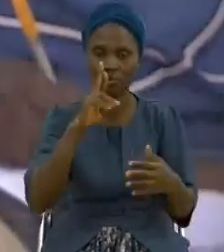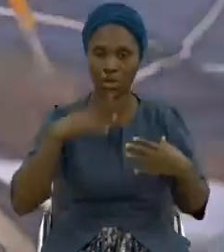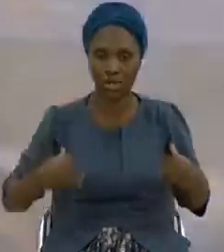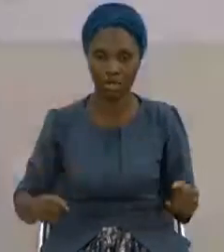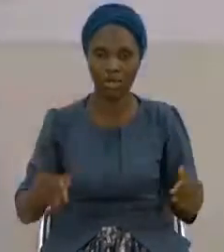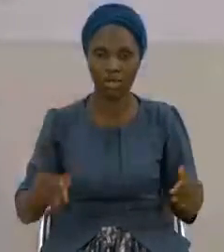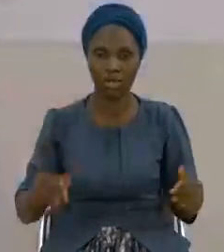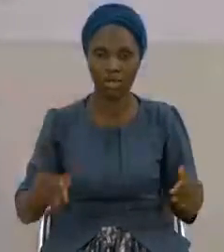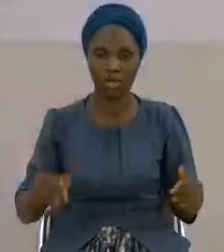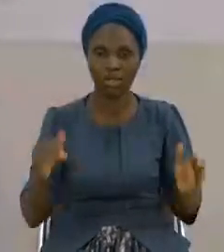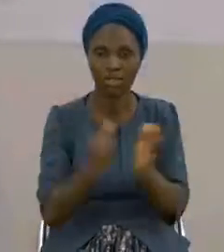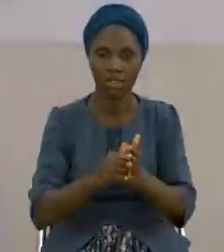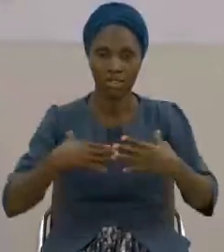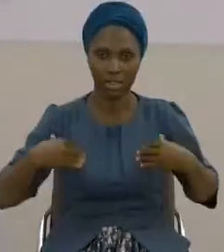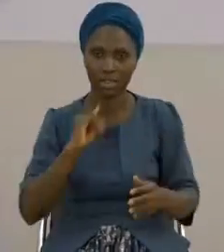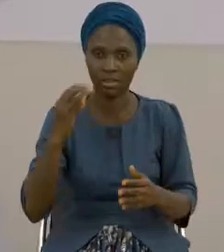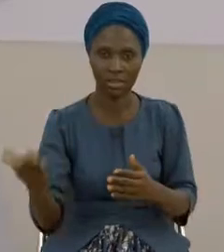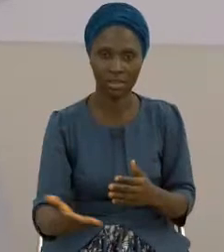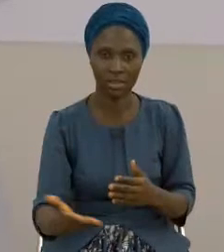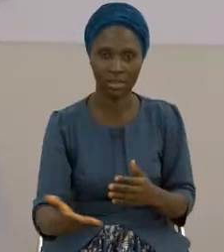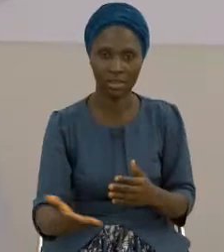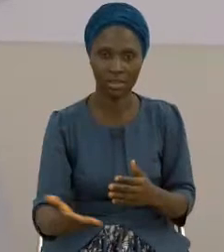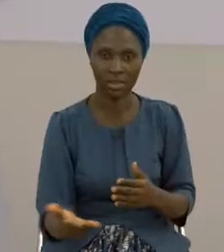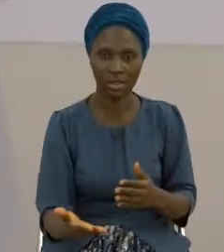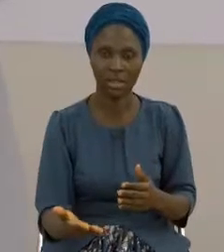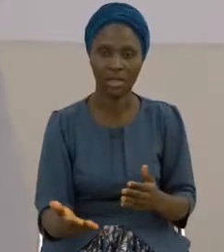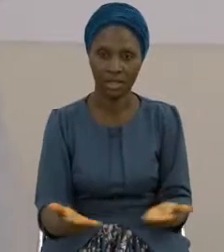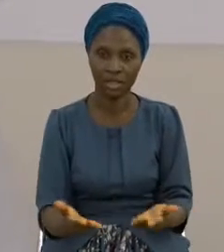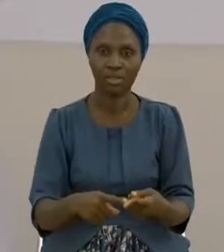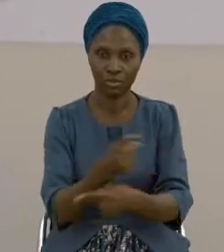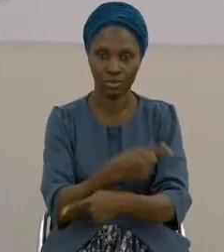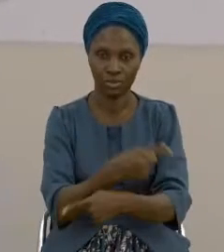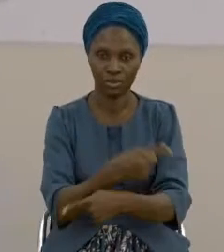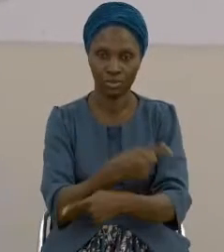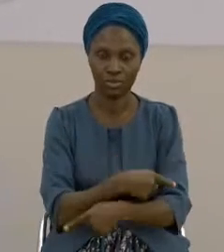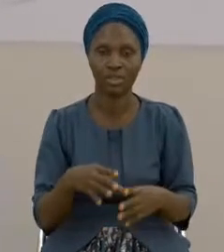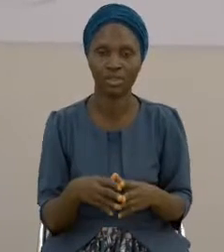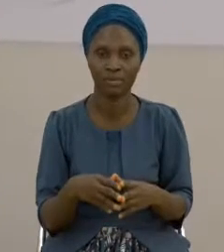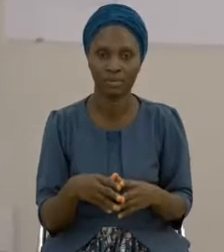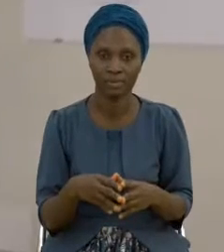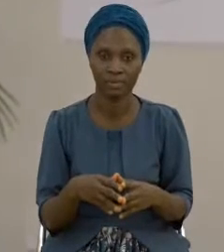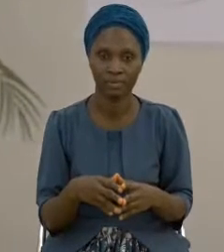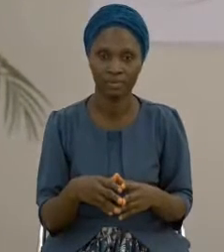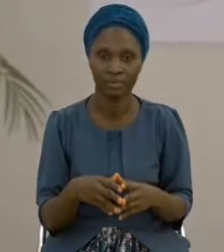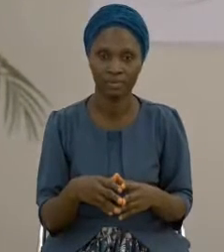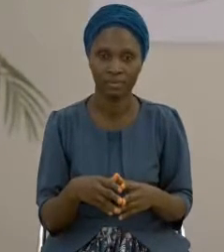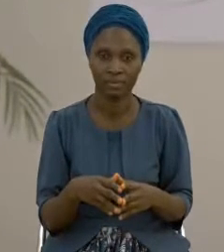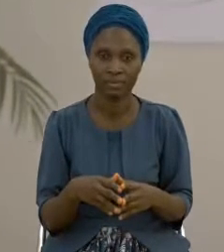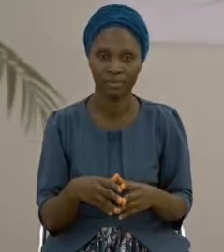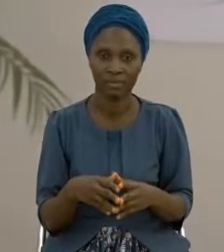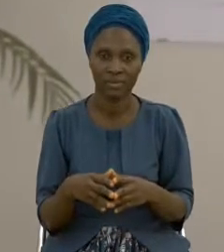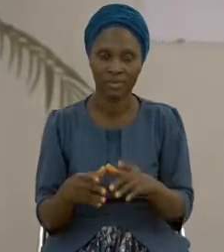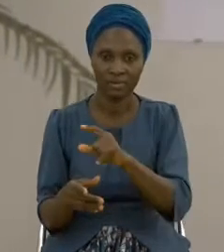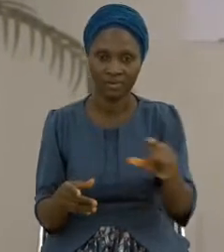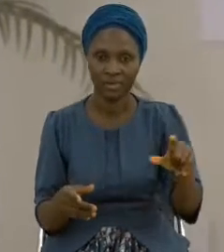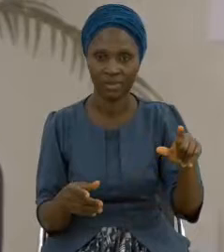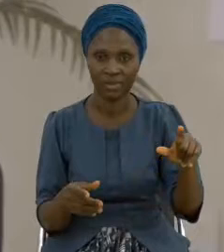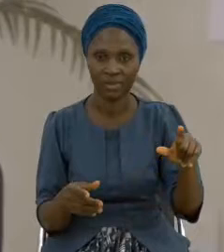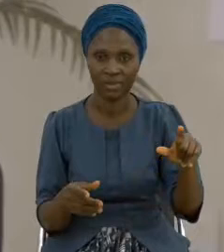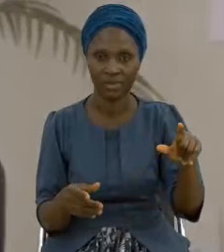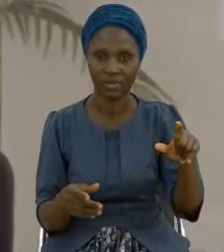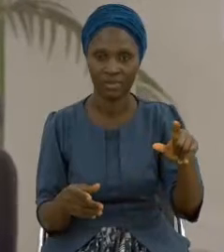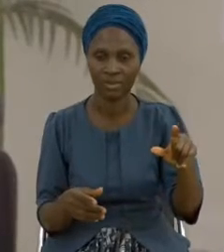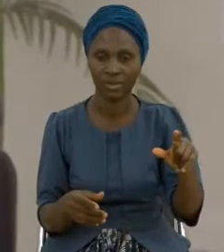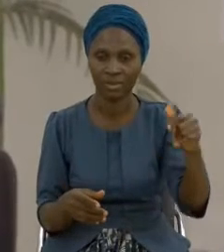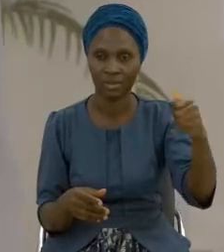great faith, no, not in Israel. Look at verse 13. In verse 13, and Jesus said